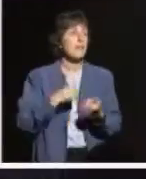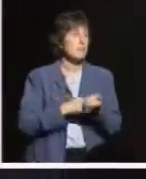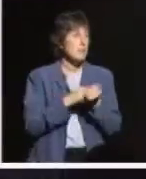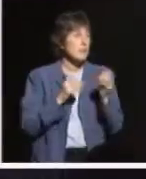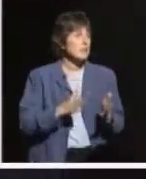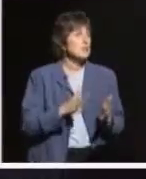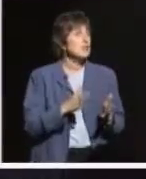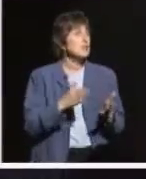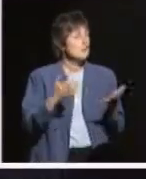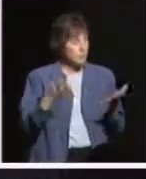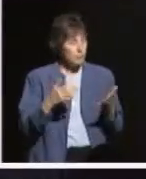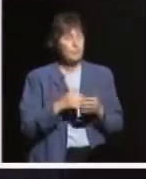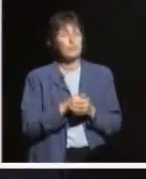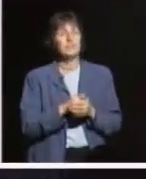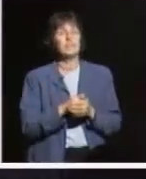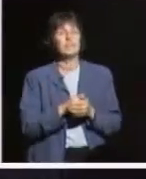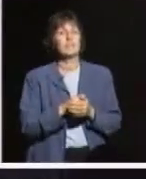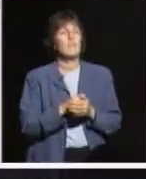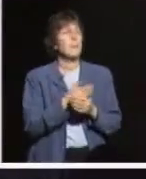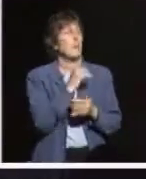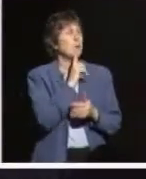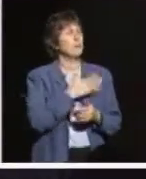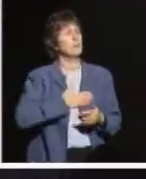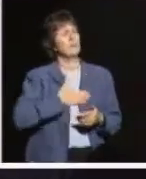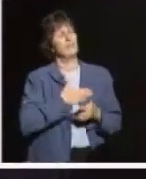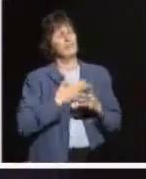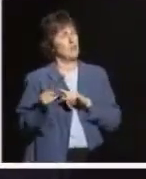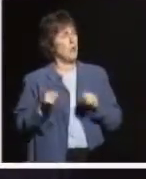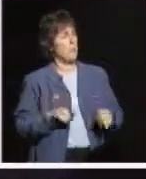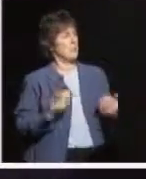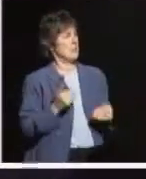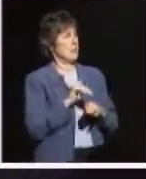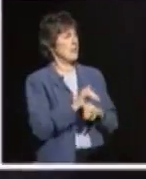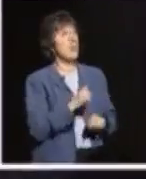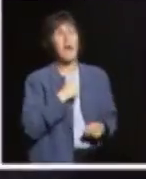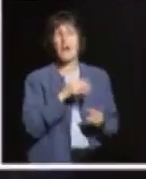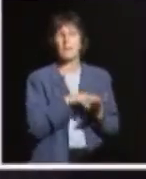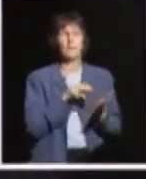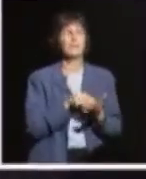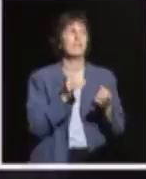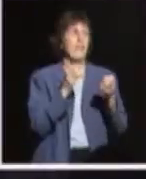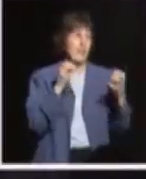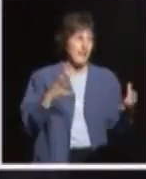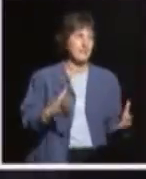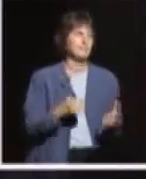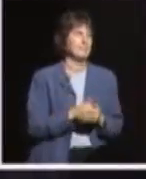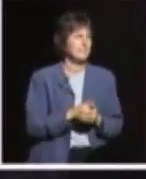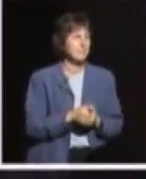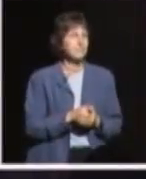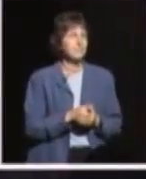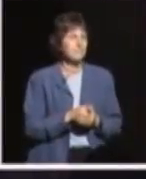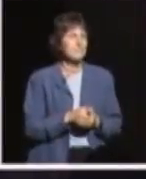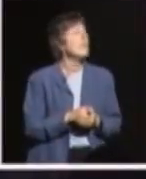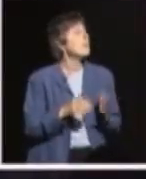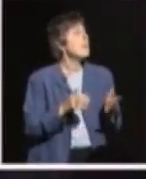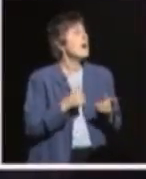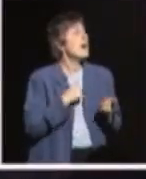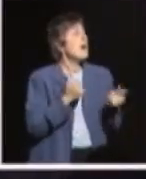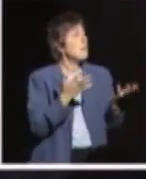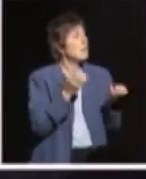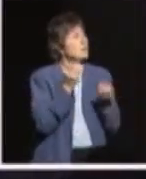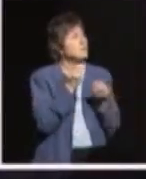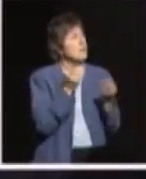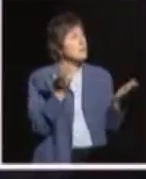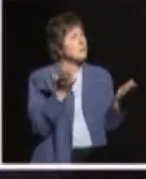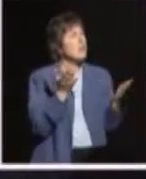this event. It's been a pleasure to be here this evening. I, too, learned a great deal. And I want to impress upon you